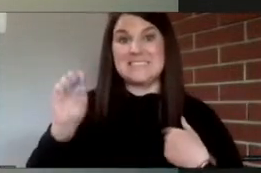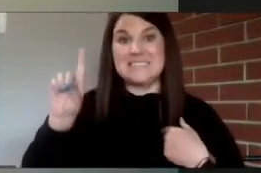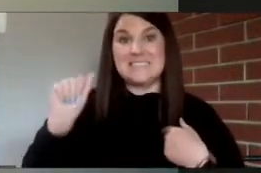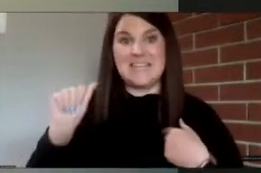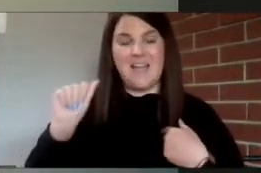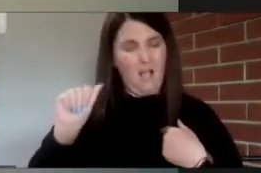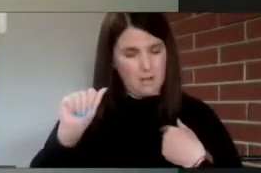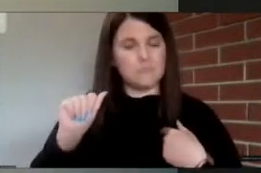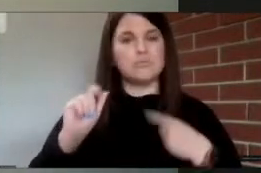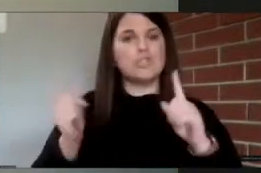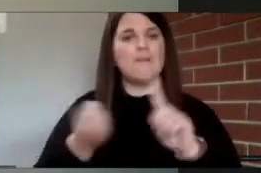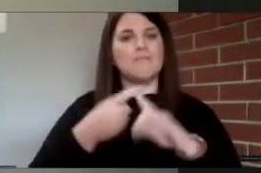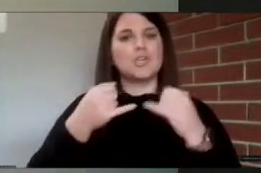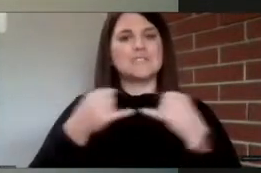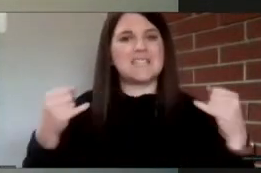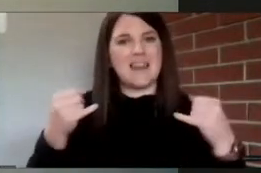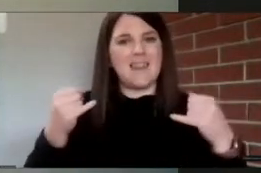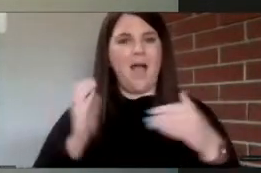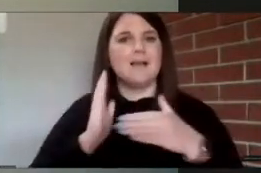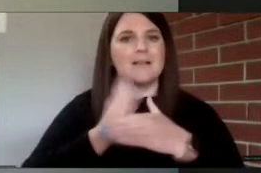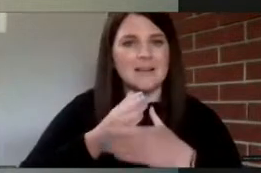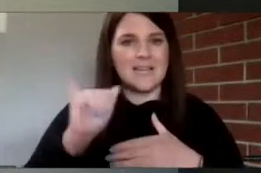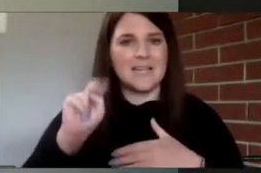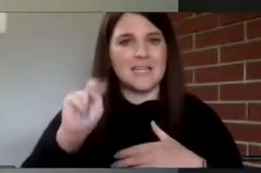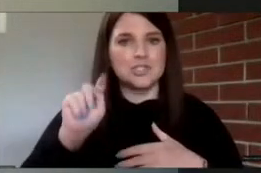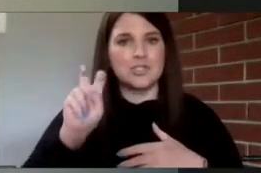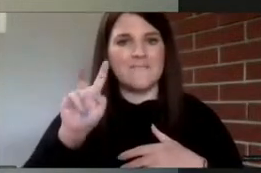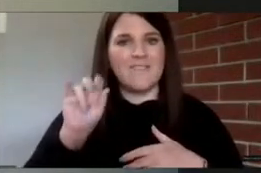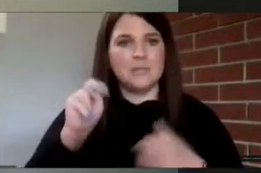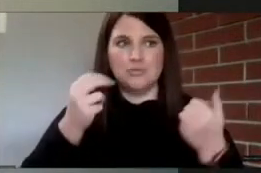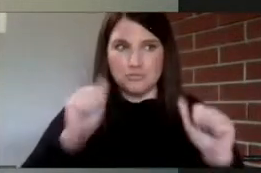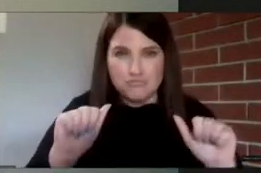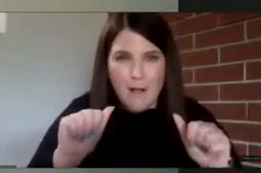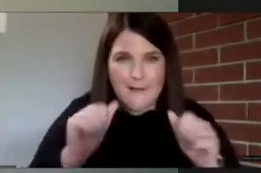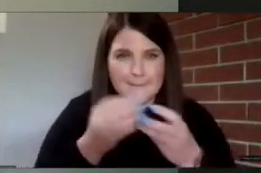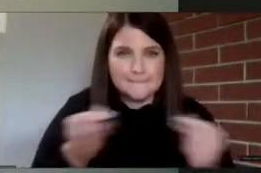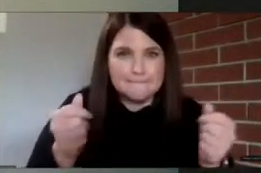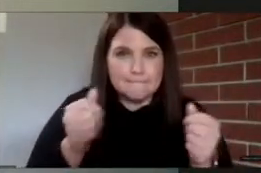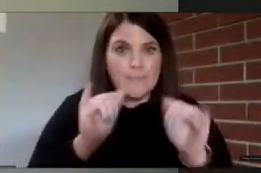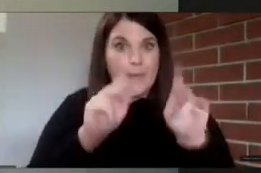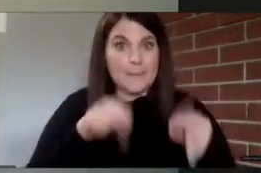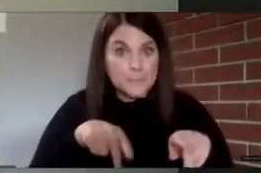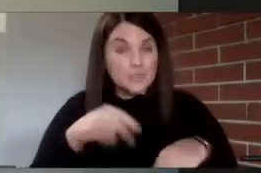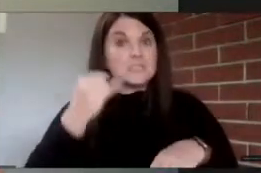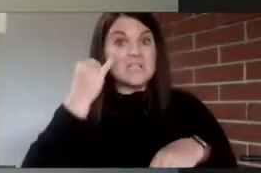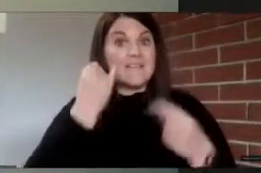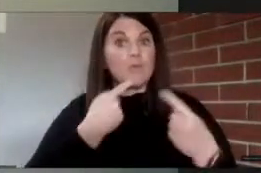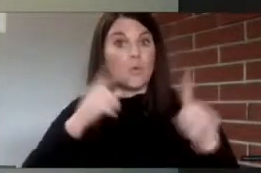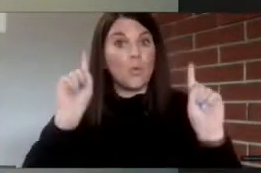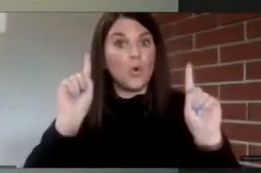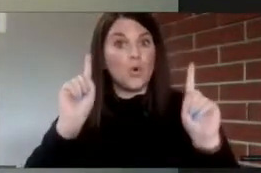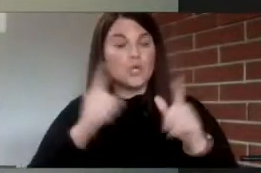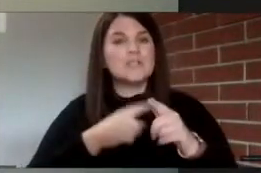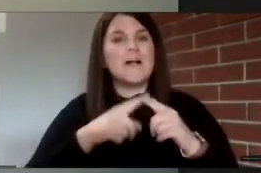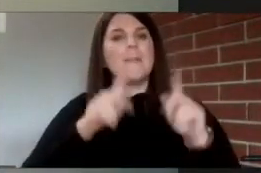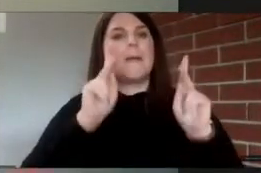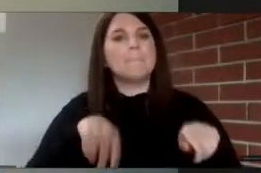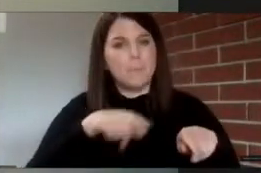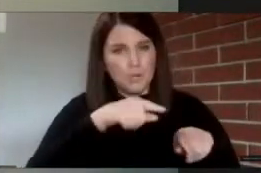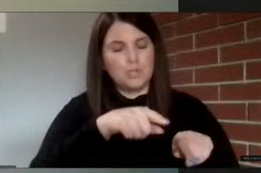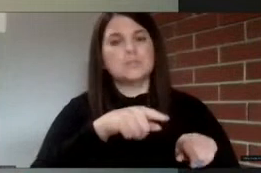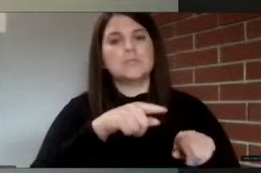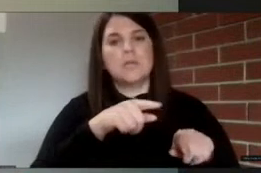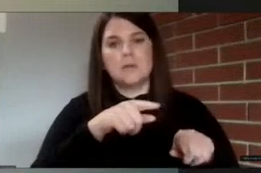first-line intervention to try with this individual. And if it works, then the person gets some relief, and